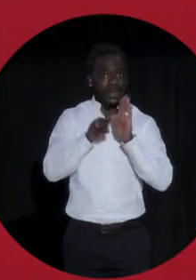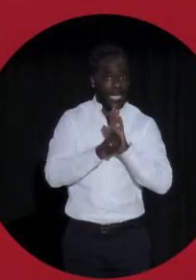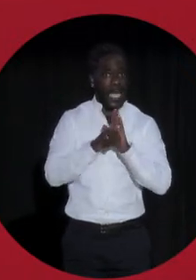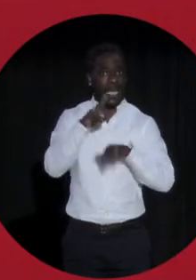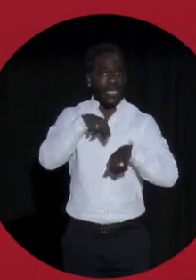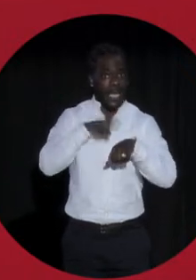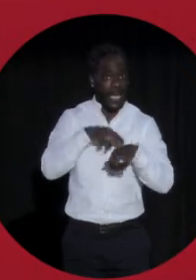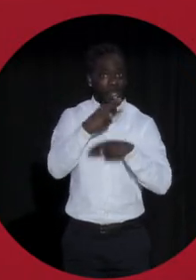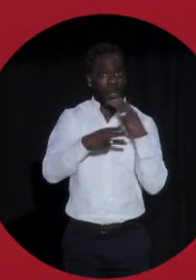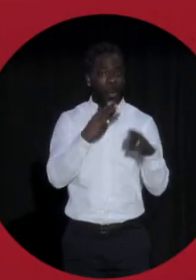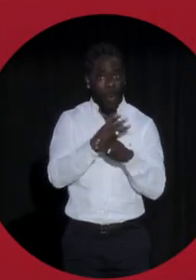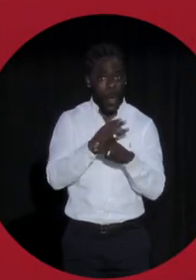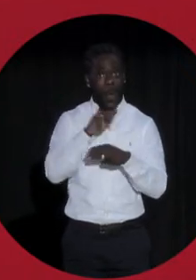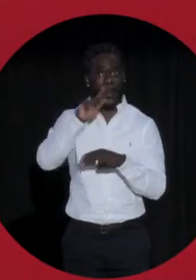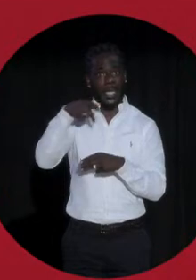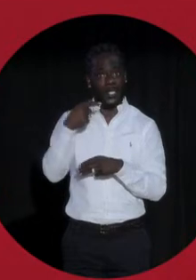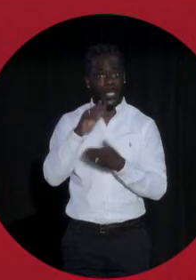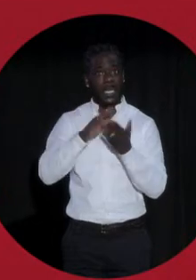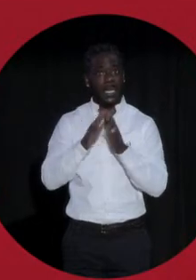world.